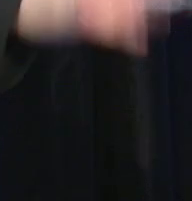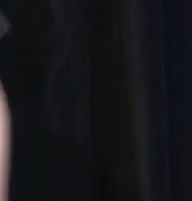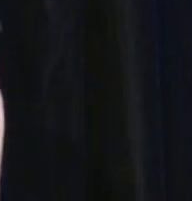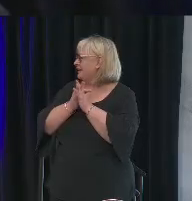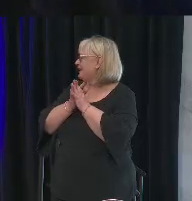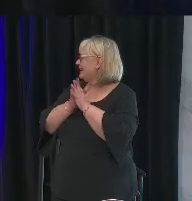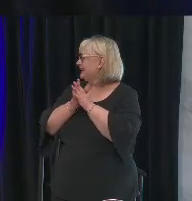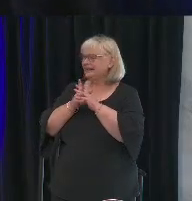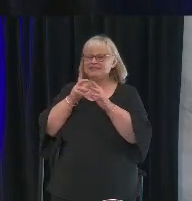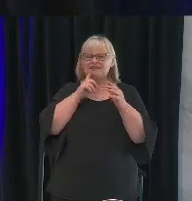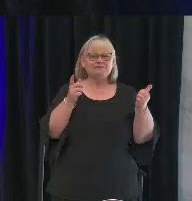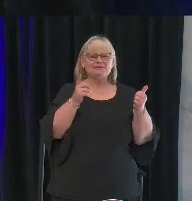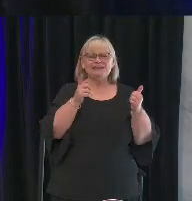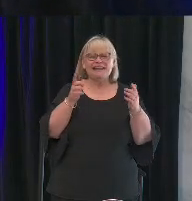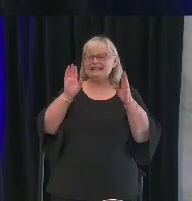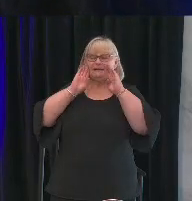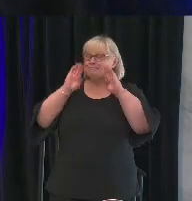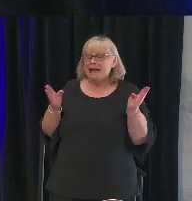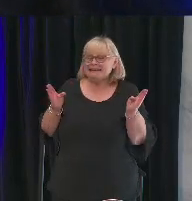Budgery, budgery, this is amazing.